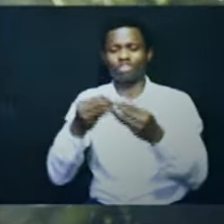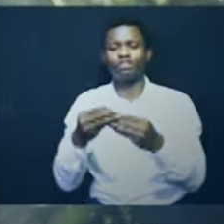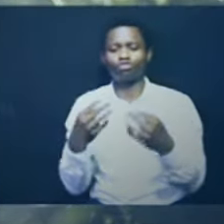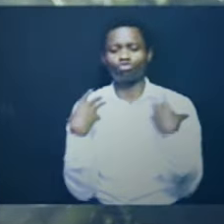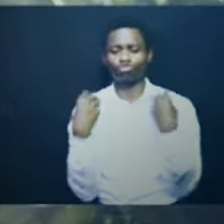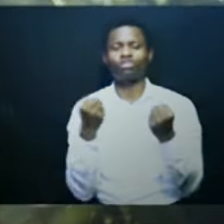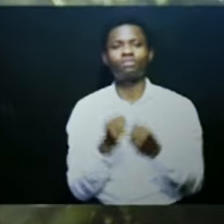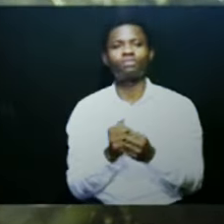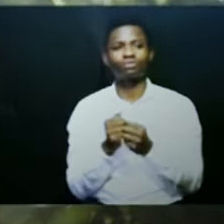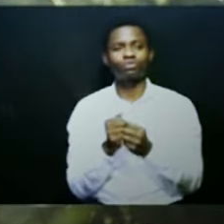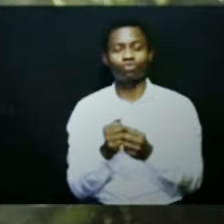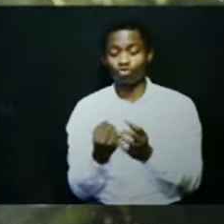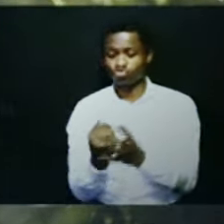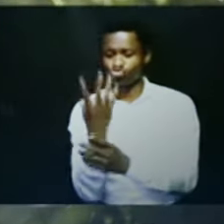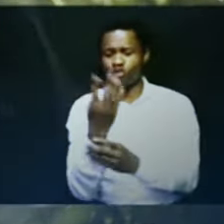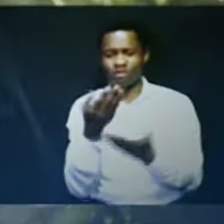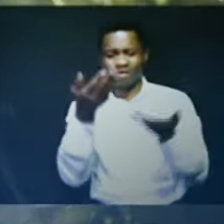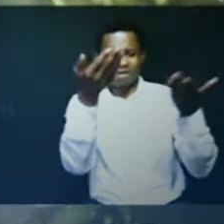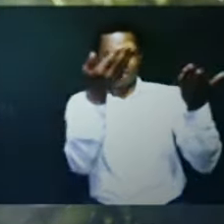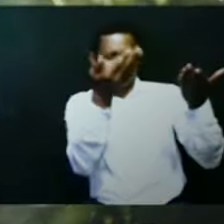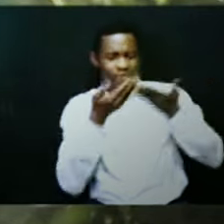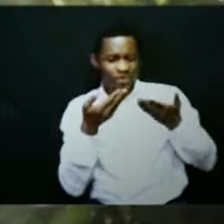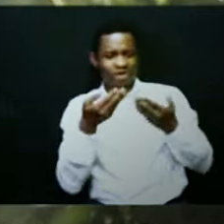It brings wisdom.